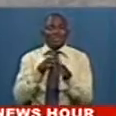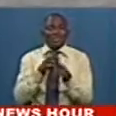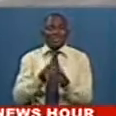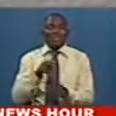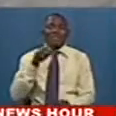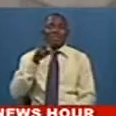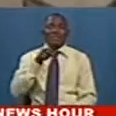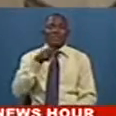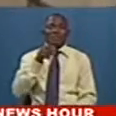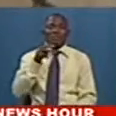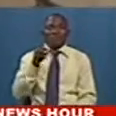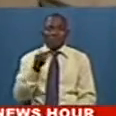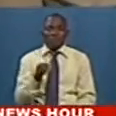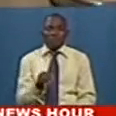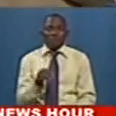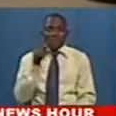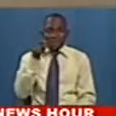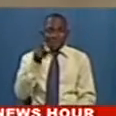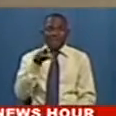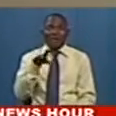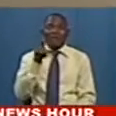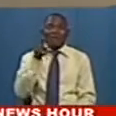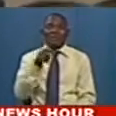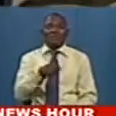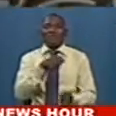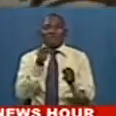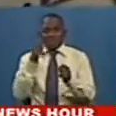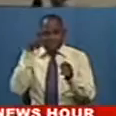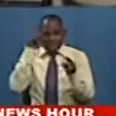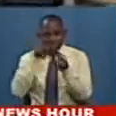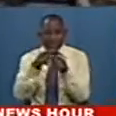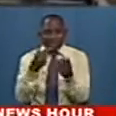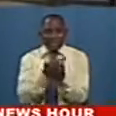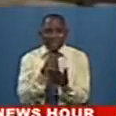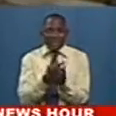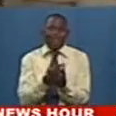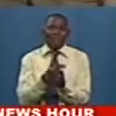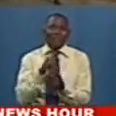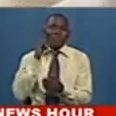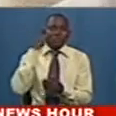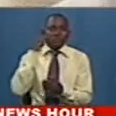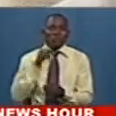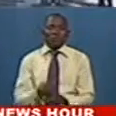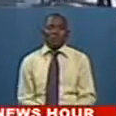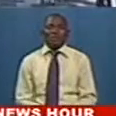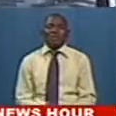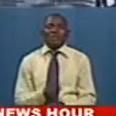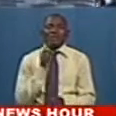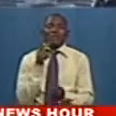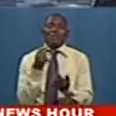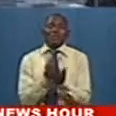Mr. Hishiro Zengo, noted this will further strengthen the bond between Ghana and Awashiro.